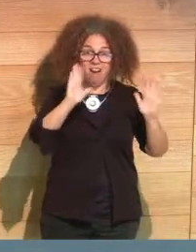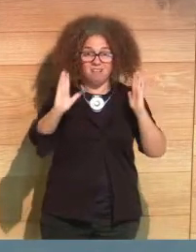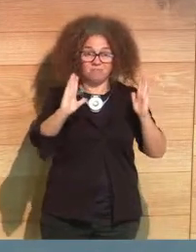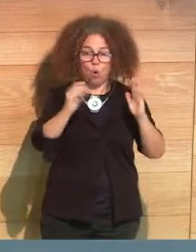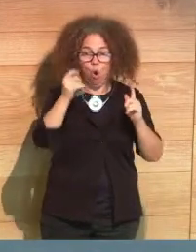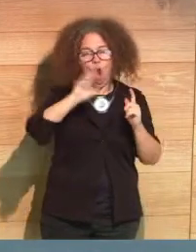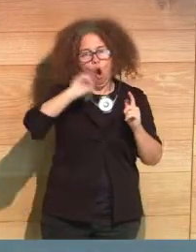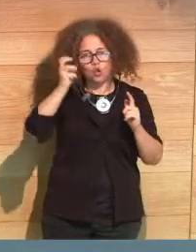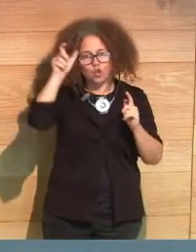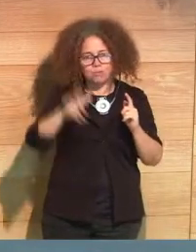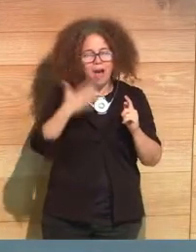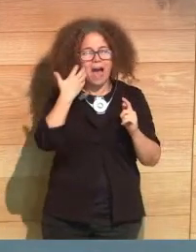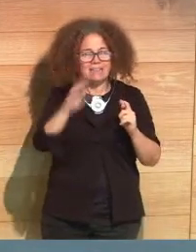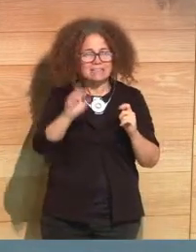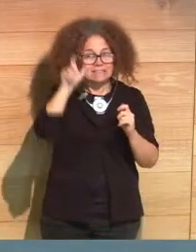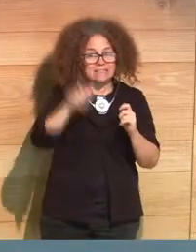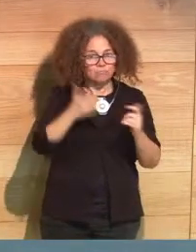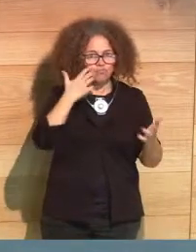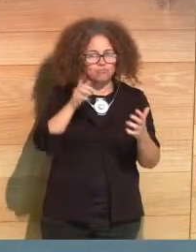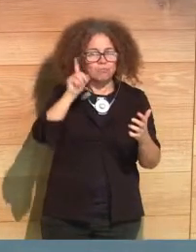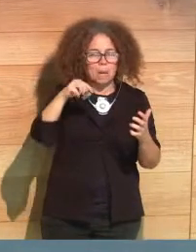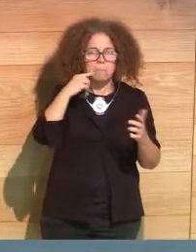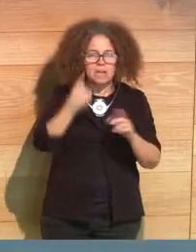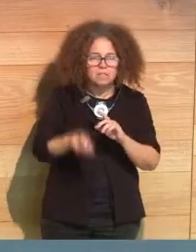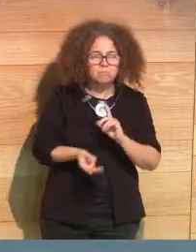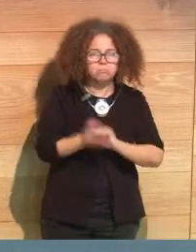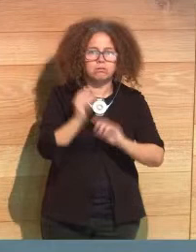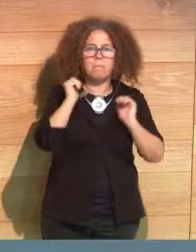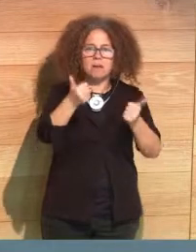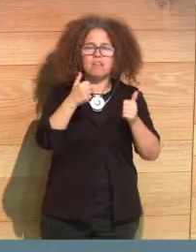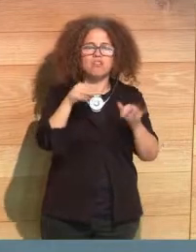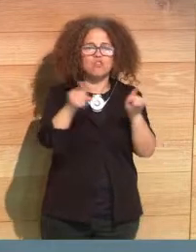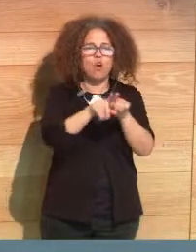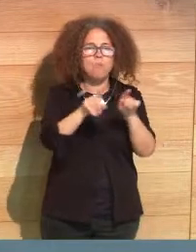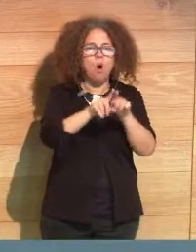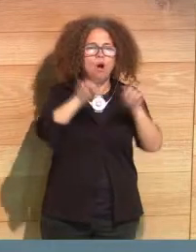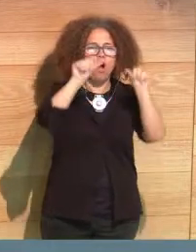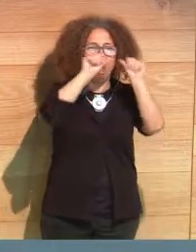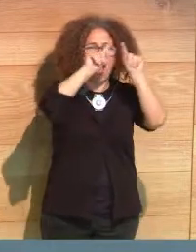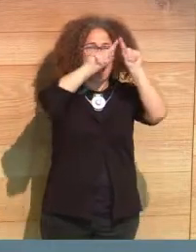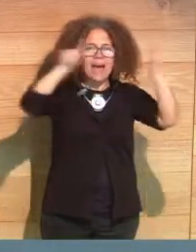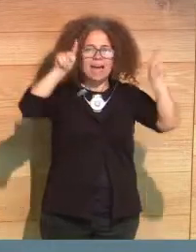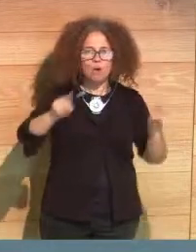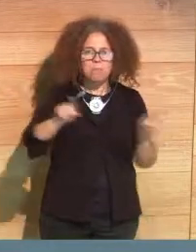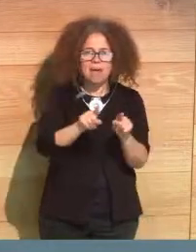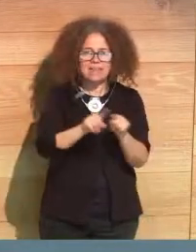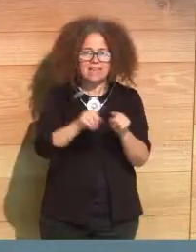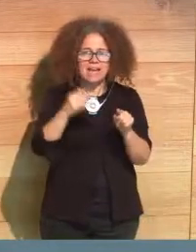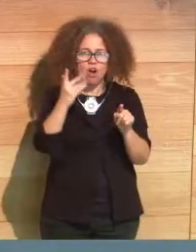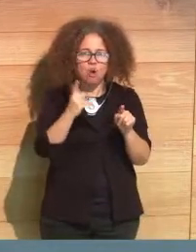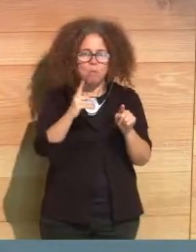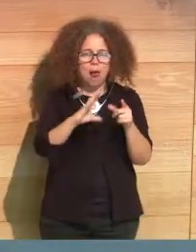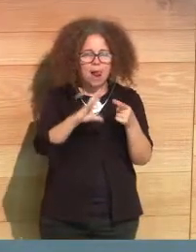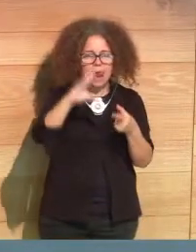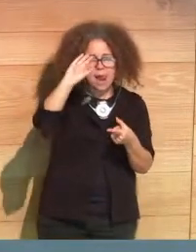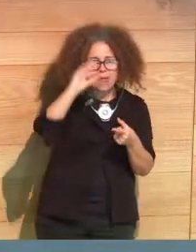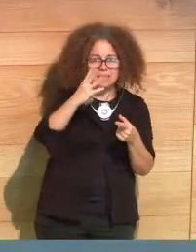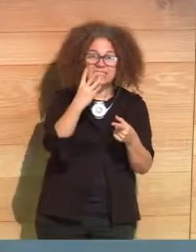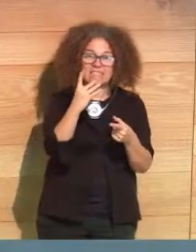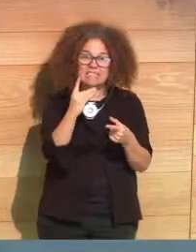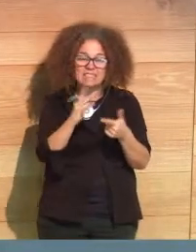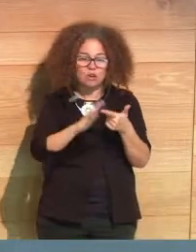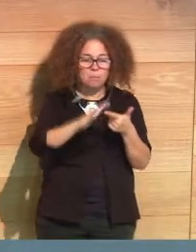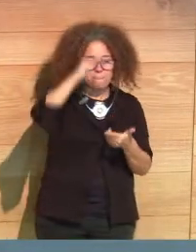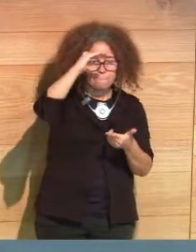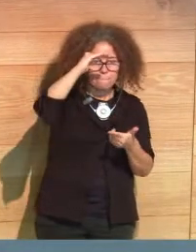one slide projected in a corner. He did the cubes and pyramids and triangles. So his work, that is the most